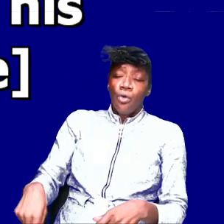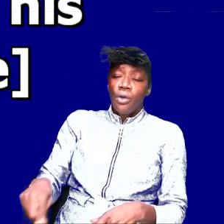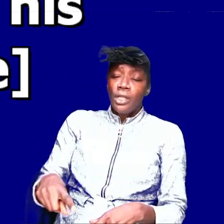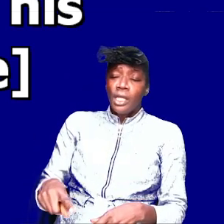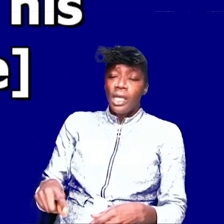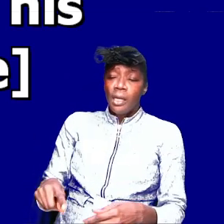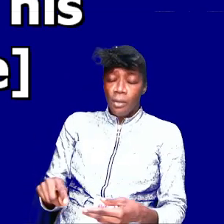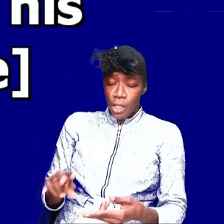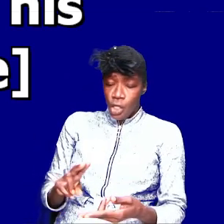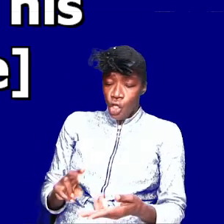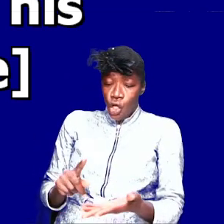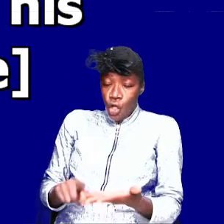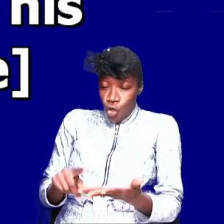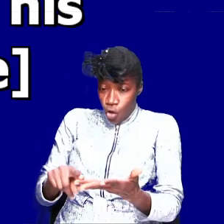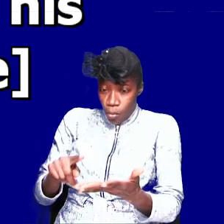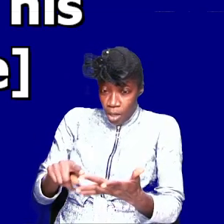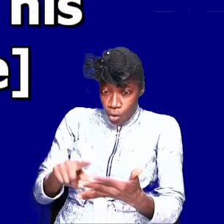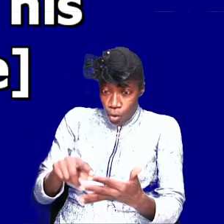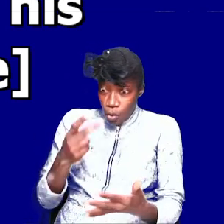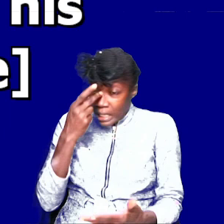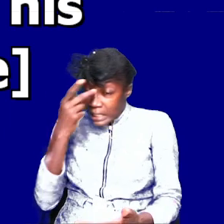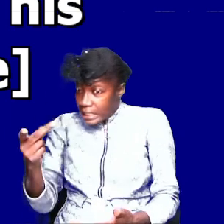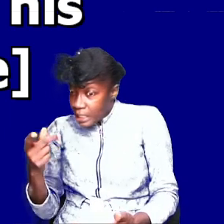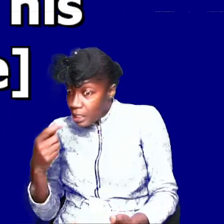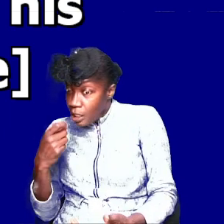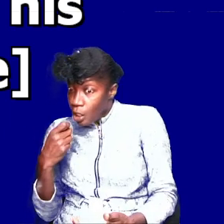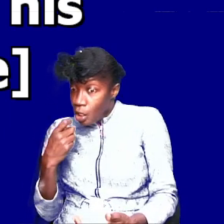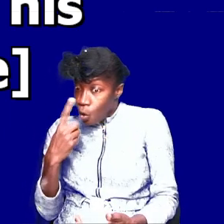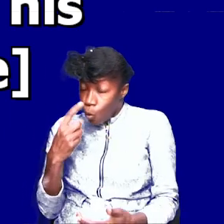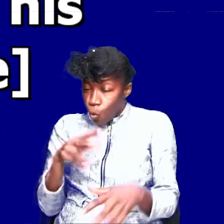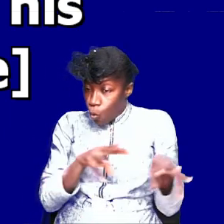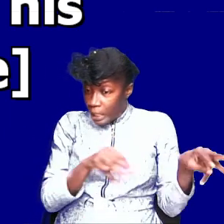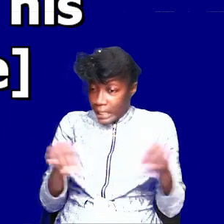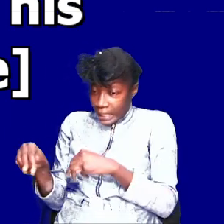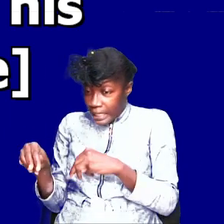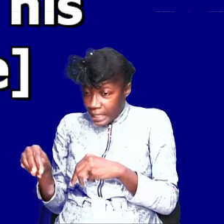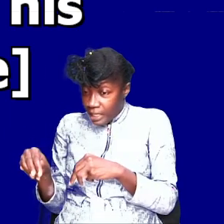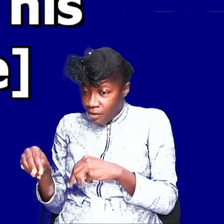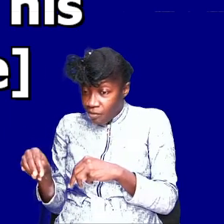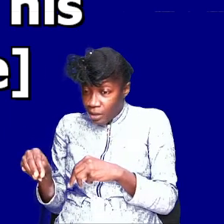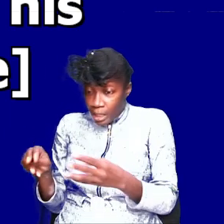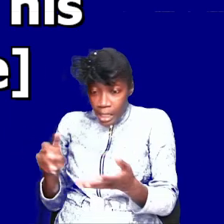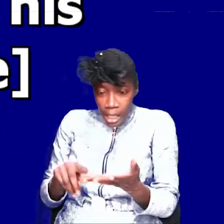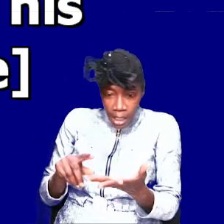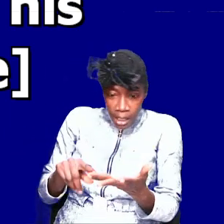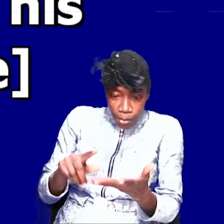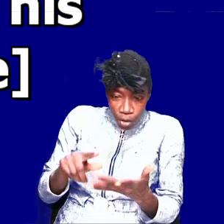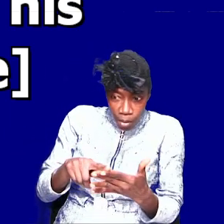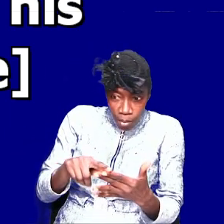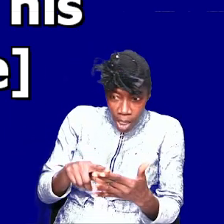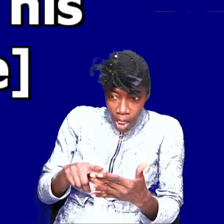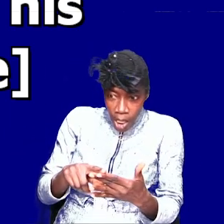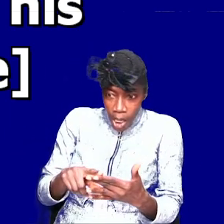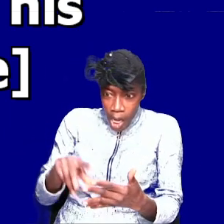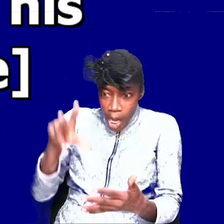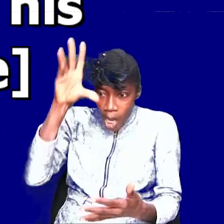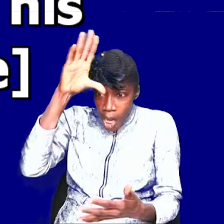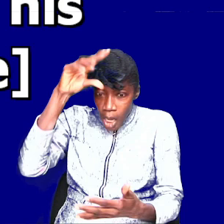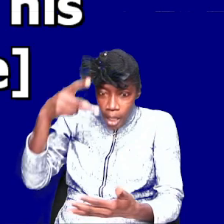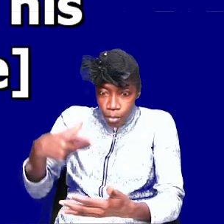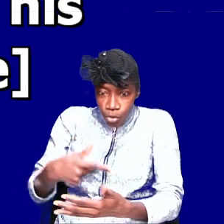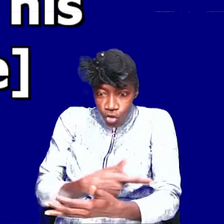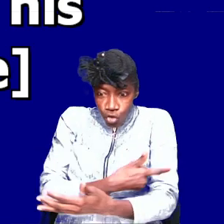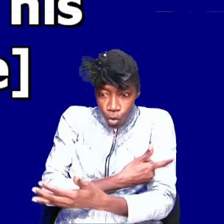number no one see who is gone from us. And they had numbered the old Jonathan and his armor bearer